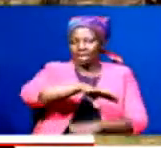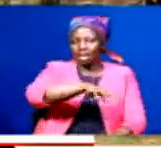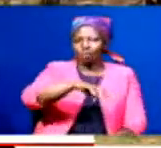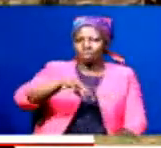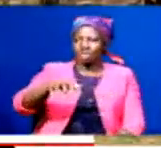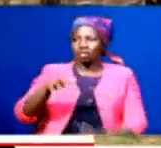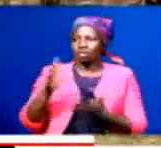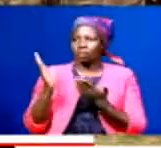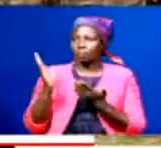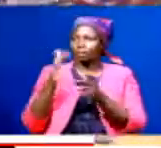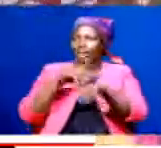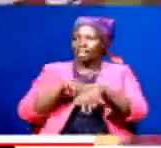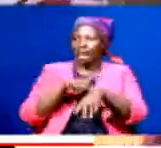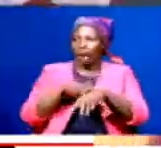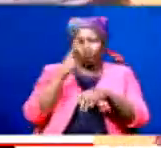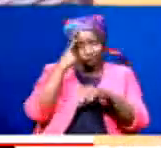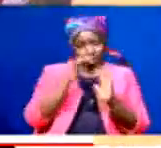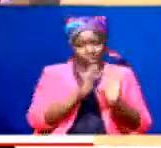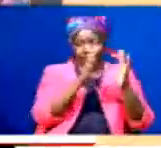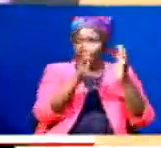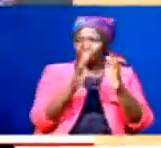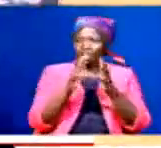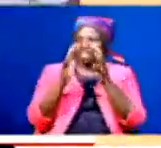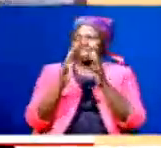It was a time to celebrate.